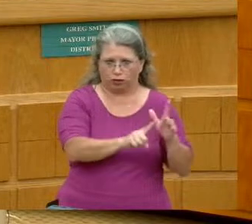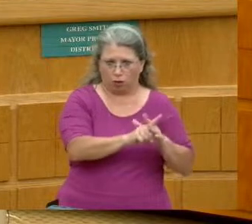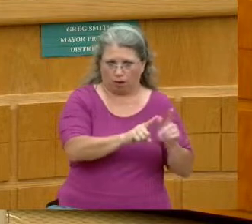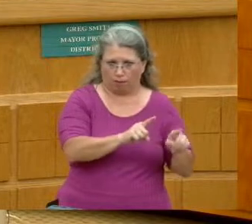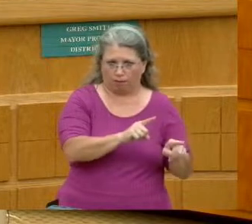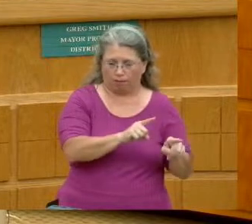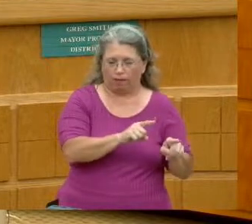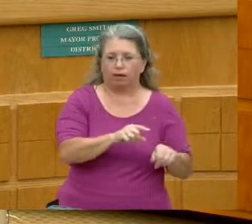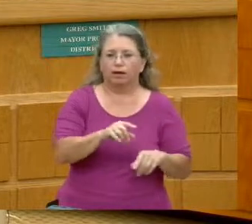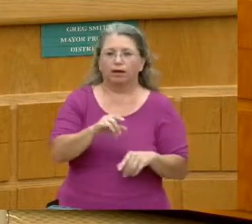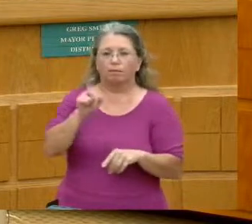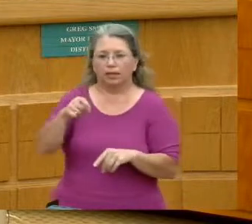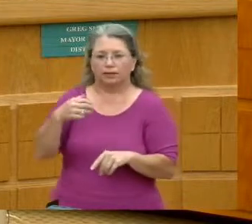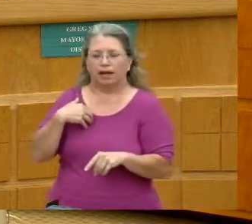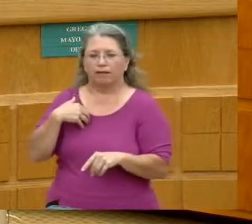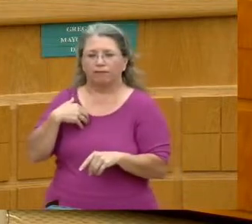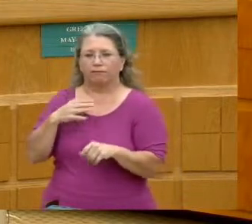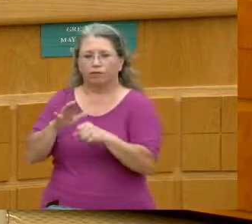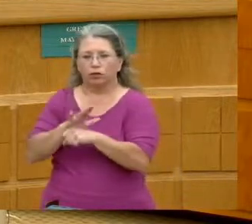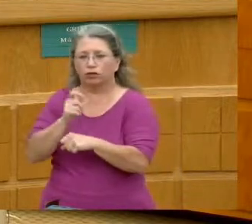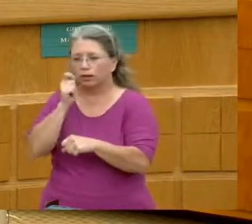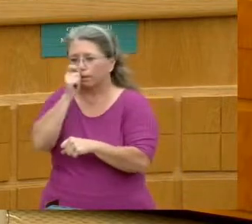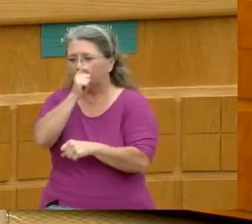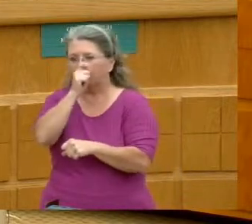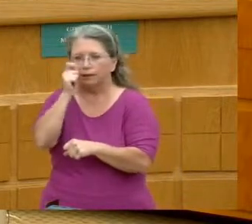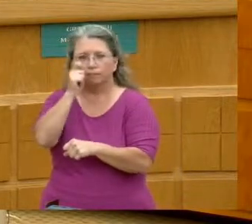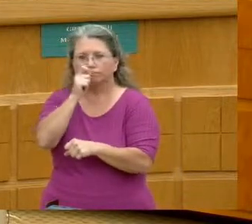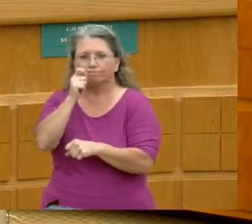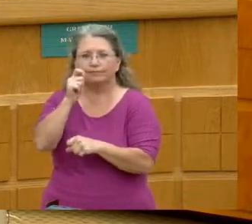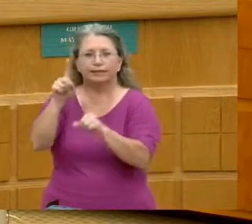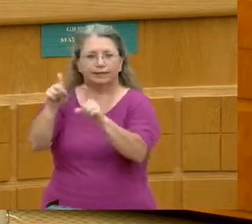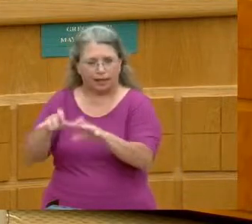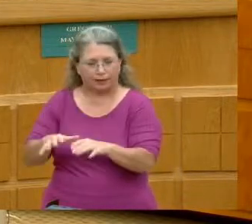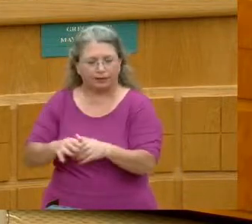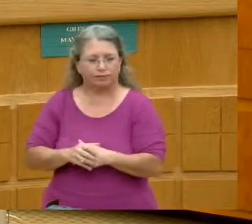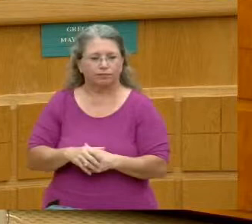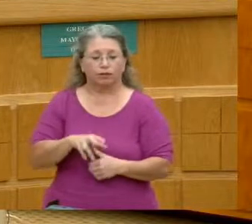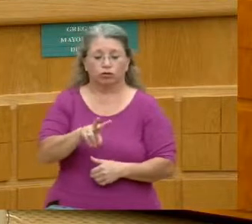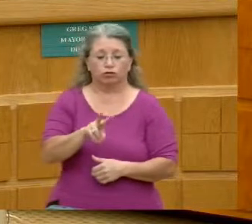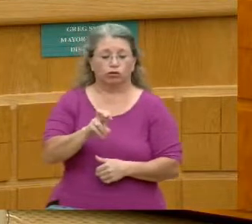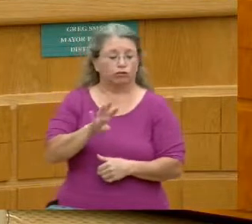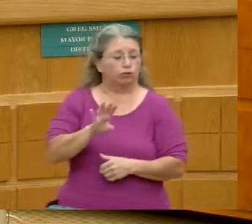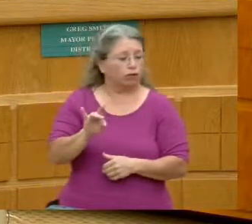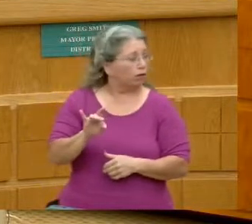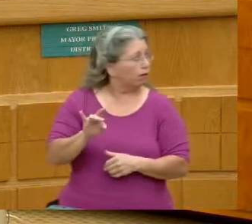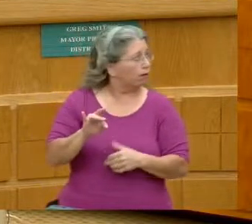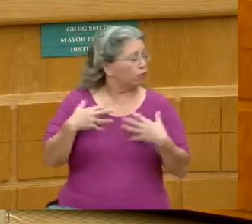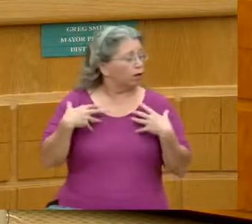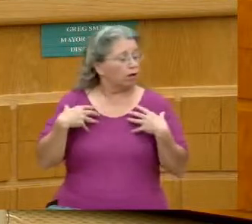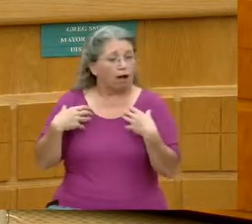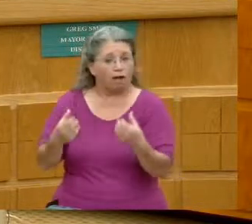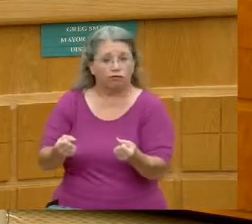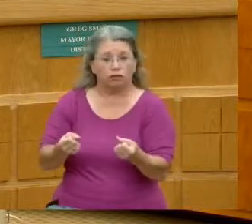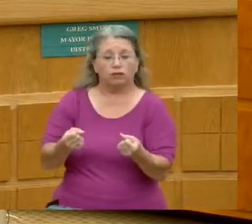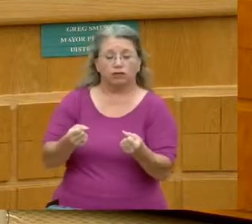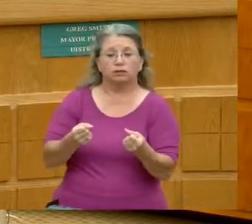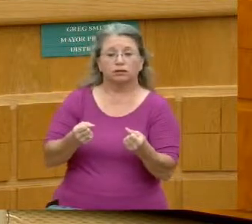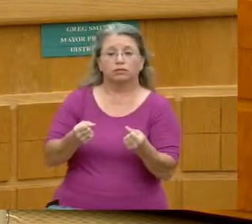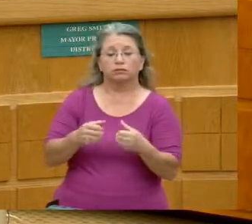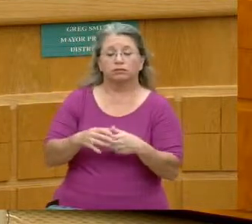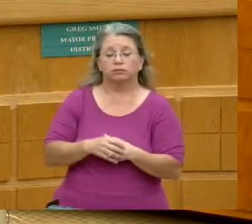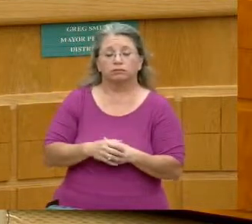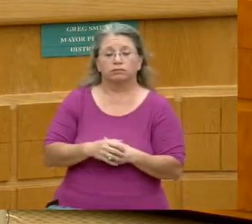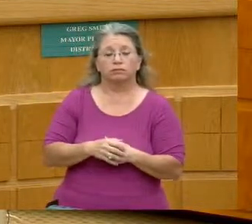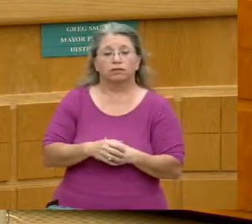been 286 recoveries. And there's 148 active cases presently in the Coastal Bend. There have